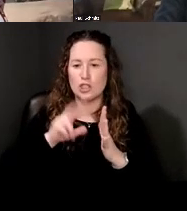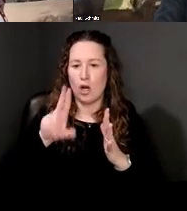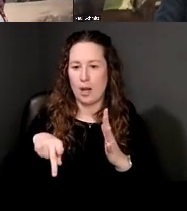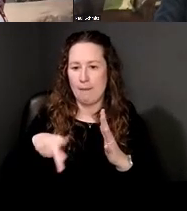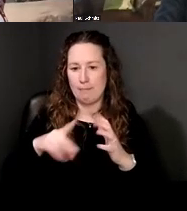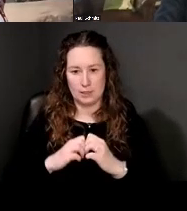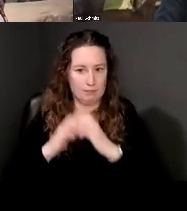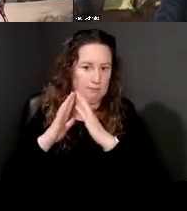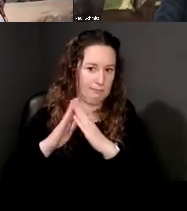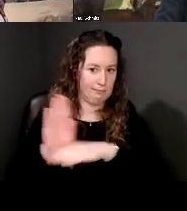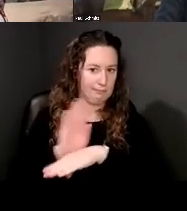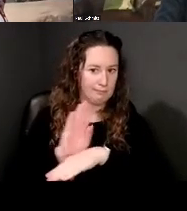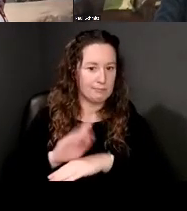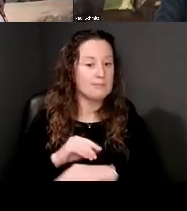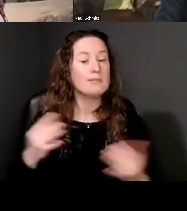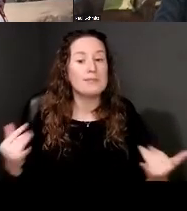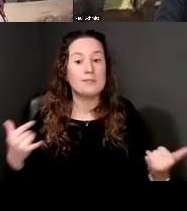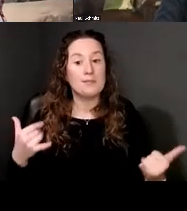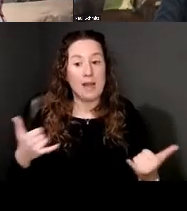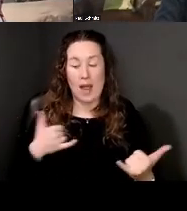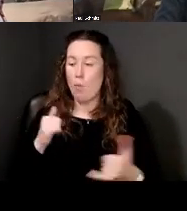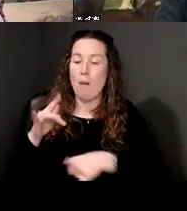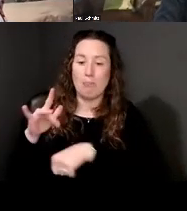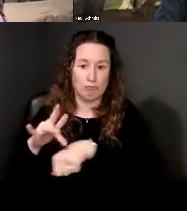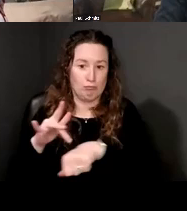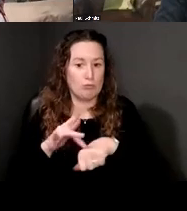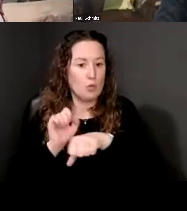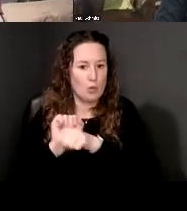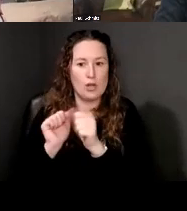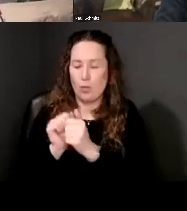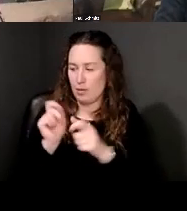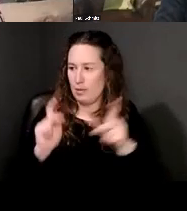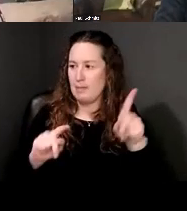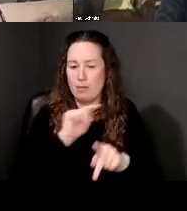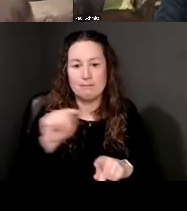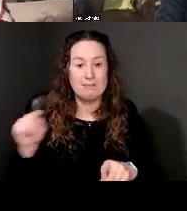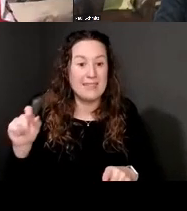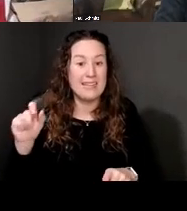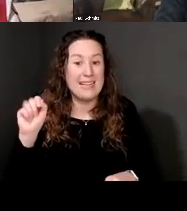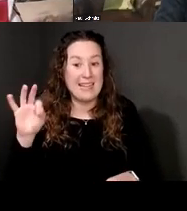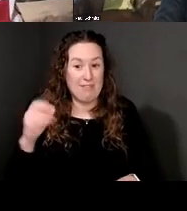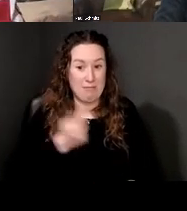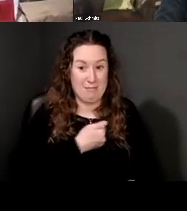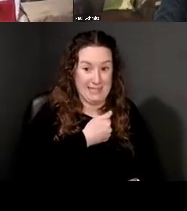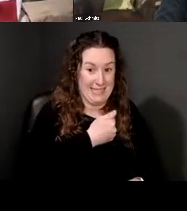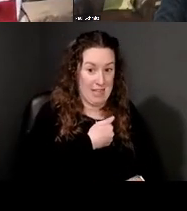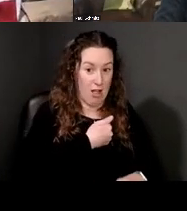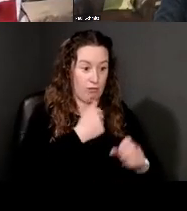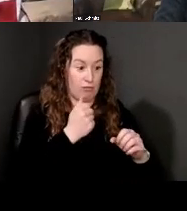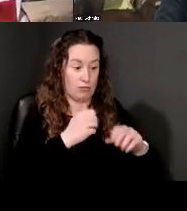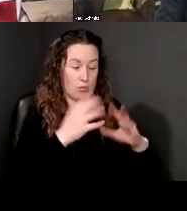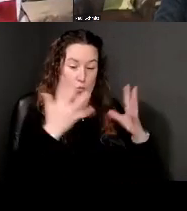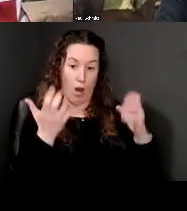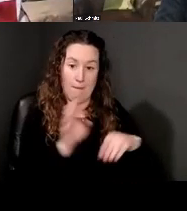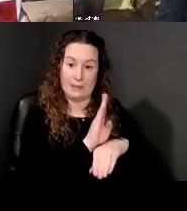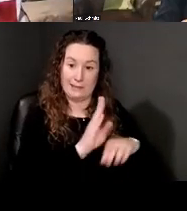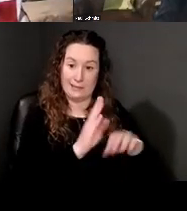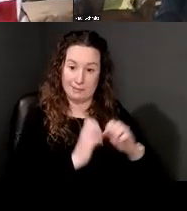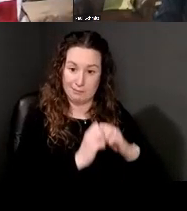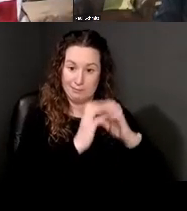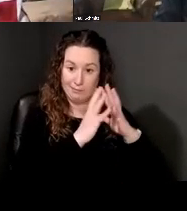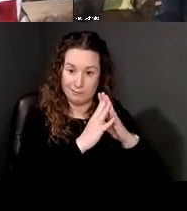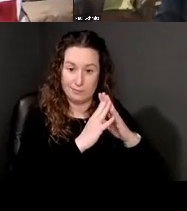doing in a couple places now, working with folks, but if I were myself doing the startup of an